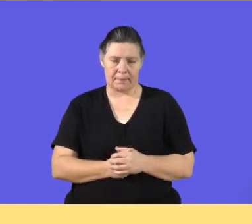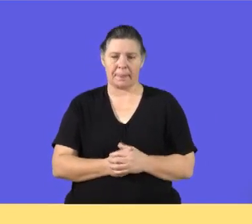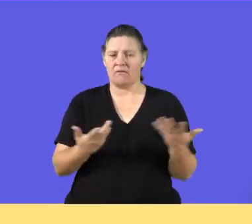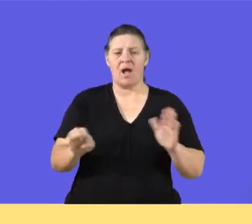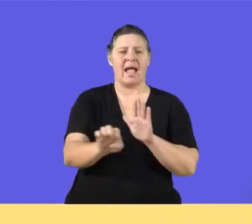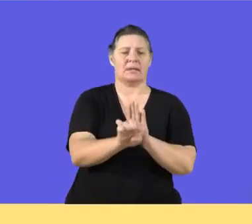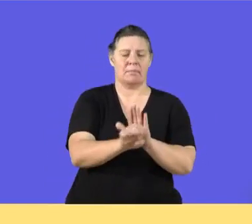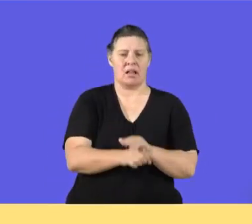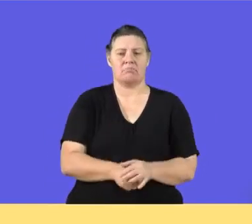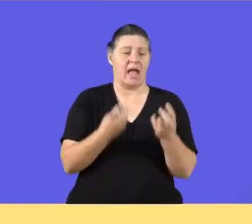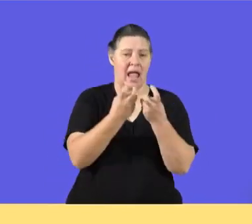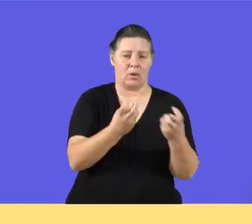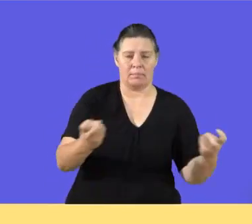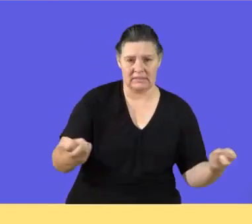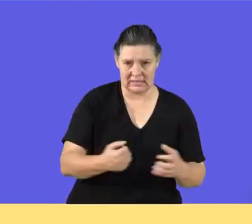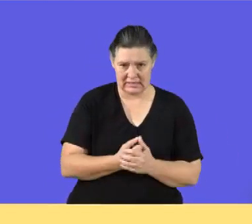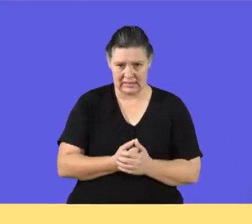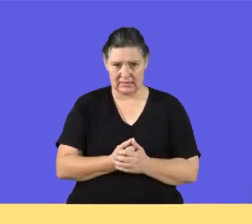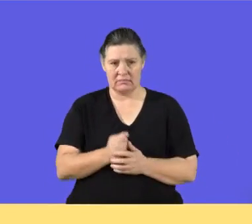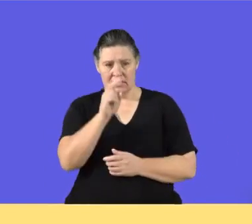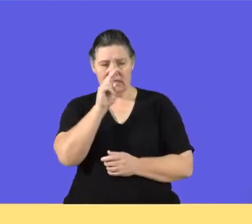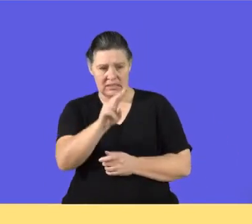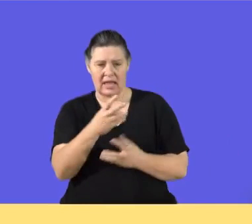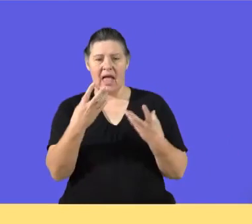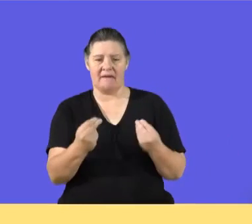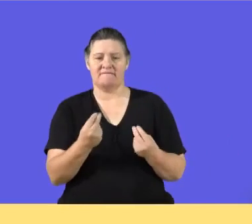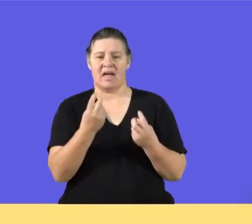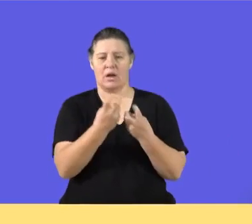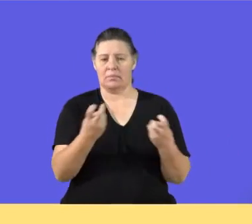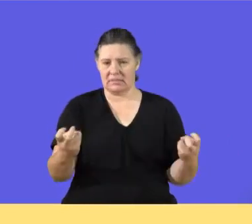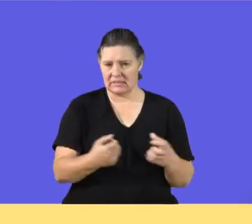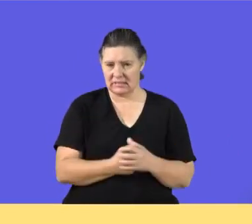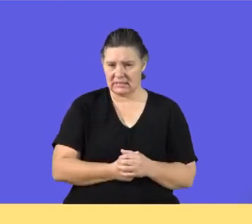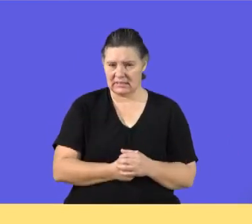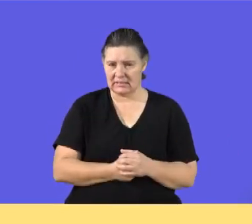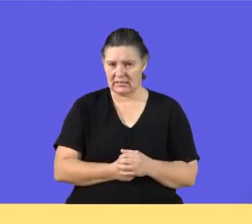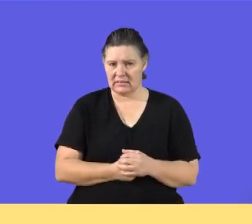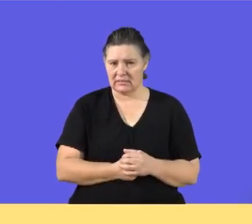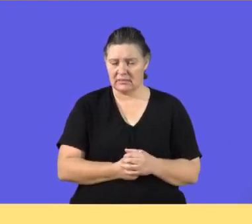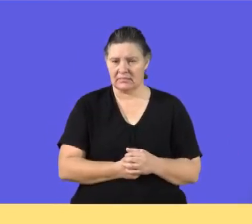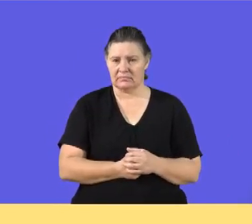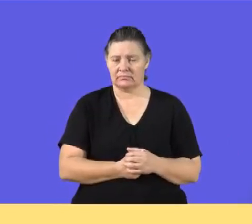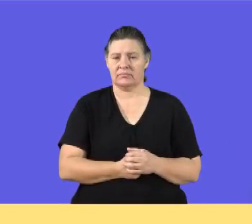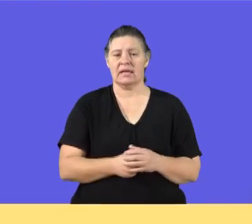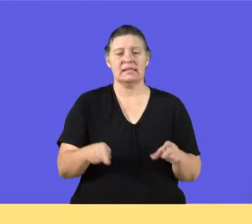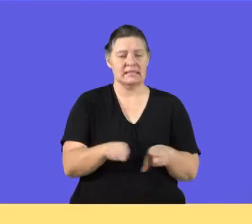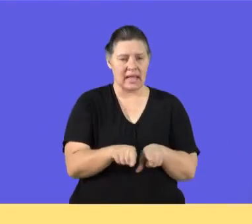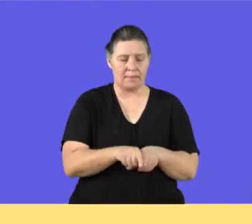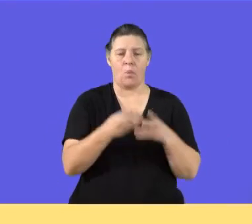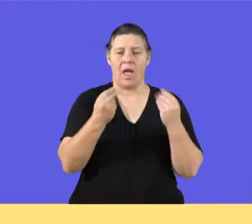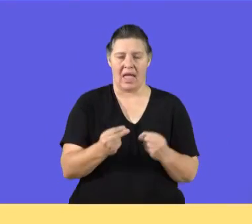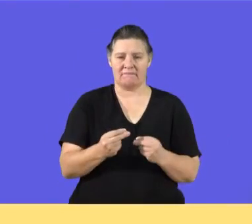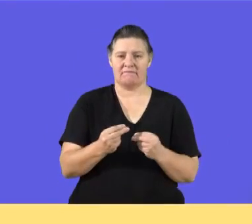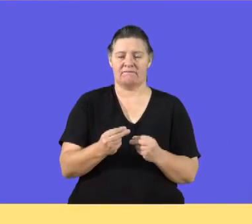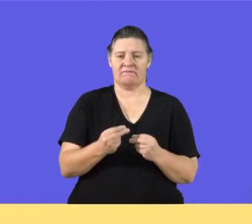in generating profit. Okay? For example, your equipment. As you can see here, we have a piece of equipment. This